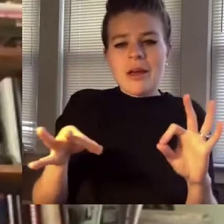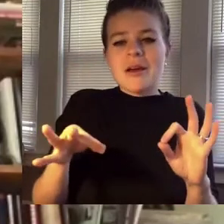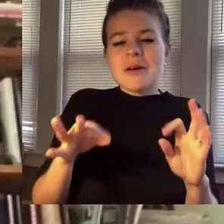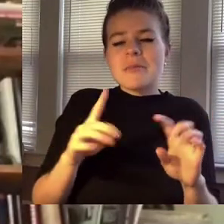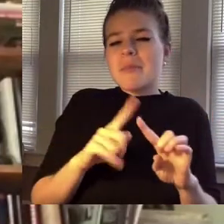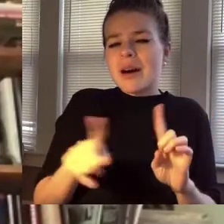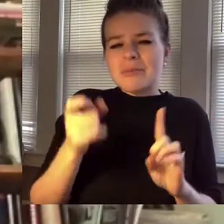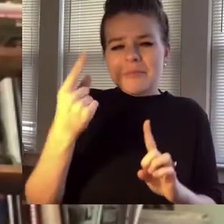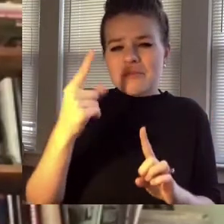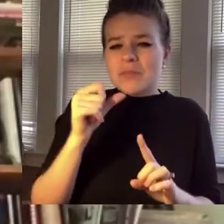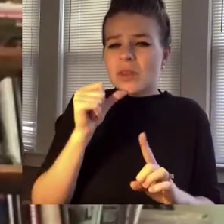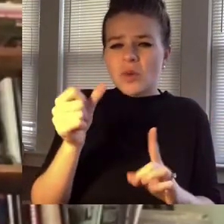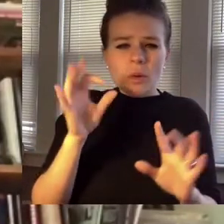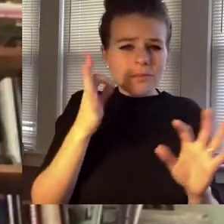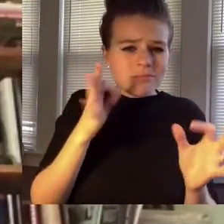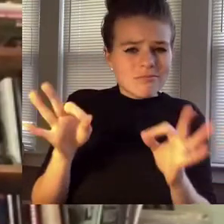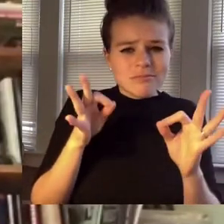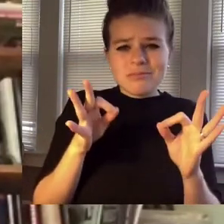to be distracted